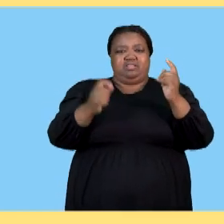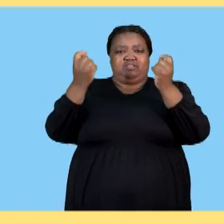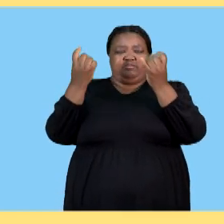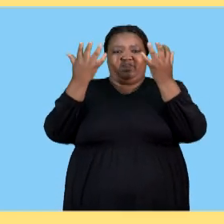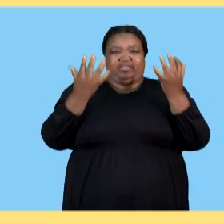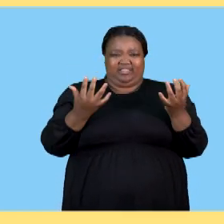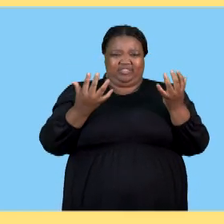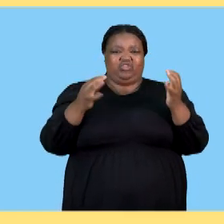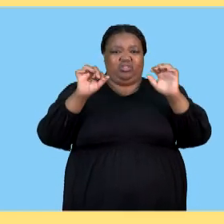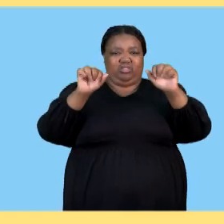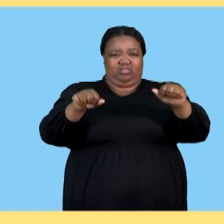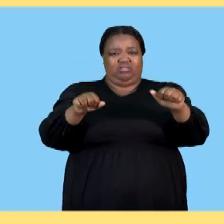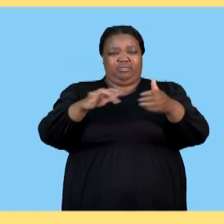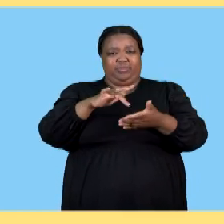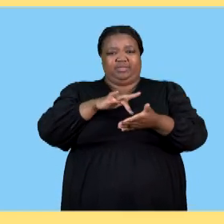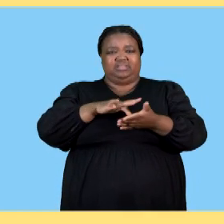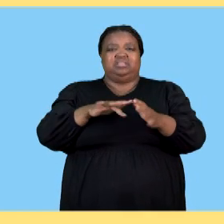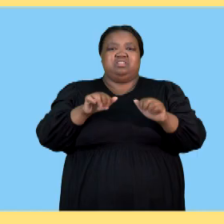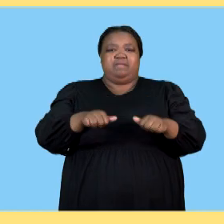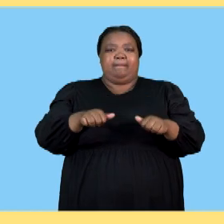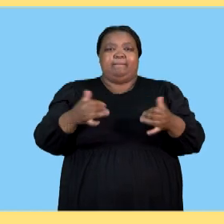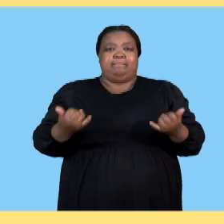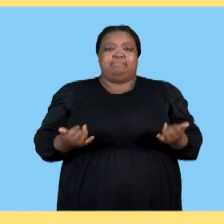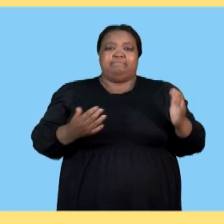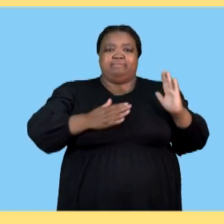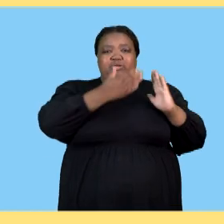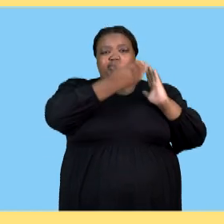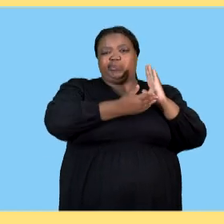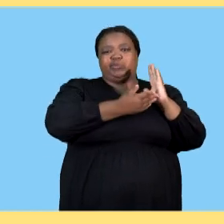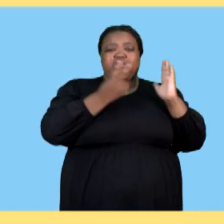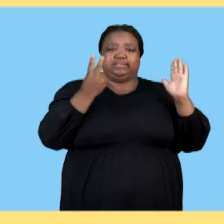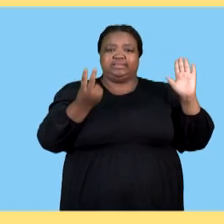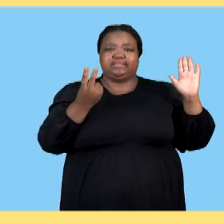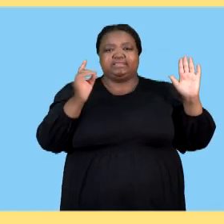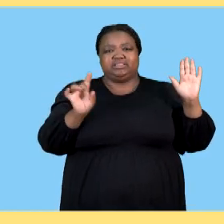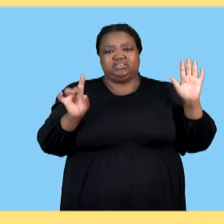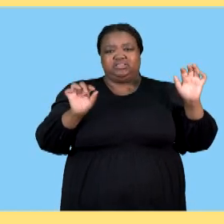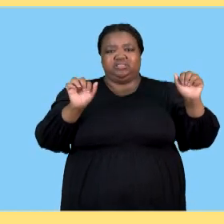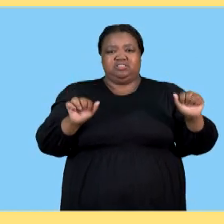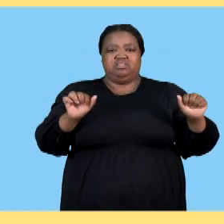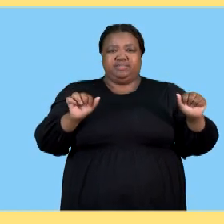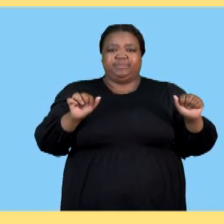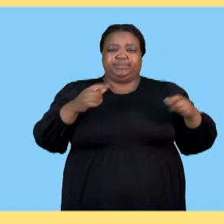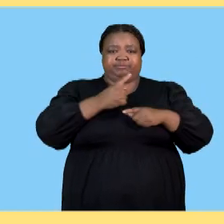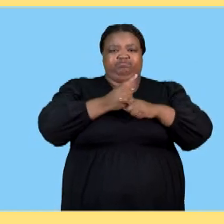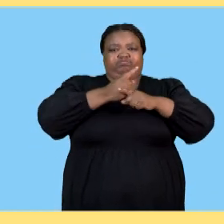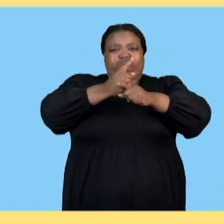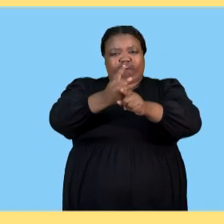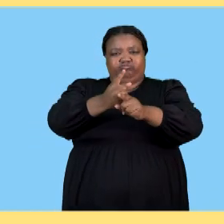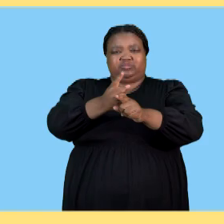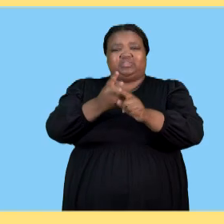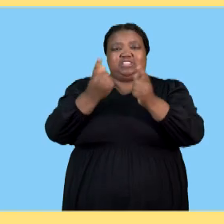of financial position, all right? And on this extract, you can see we have our